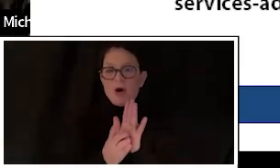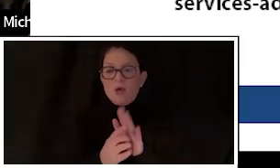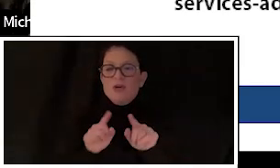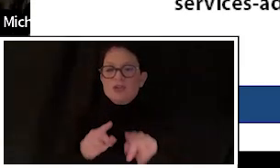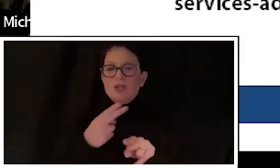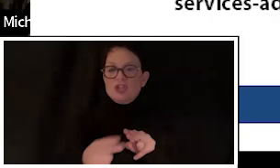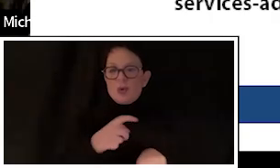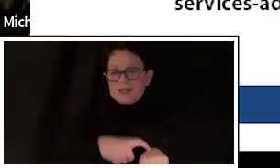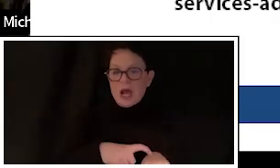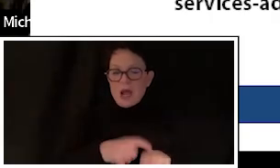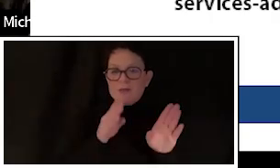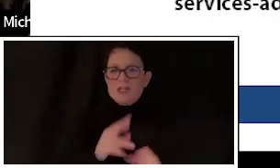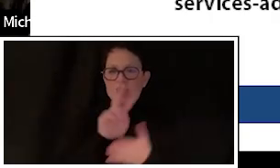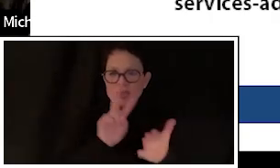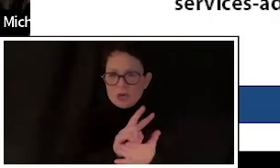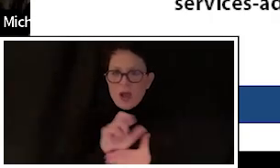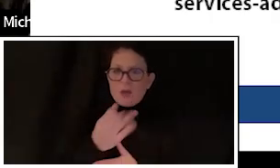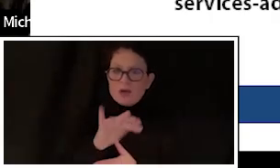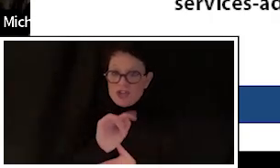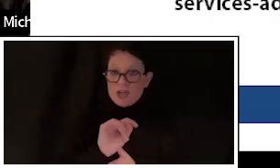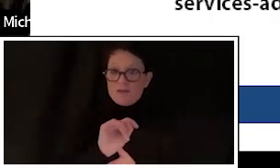shifts. I believe they are 2-hour shifts.